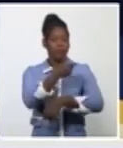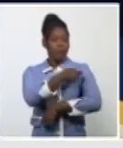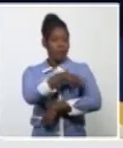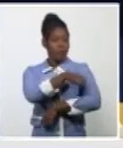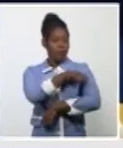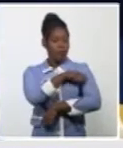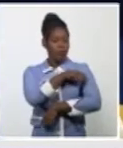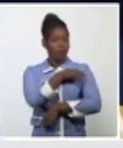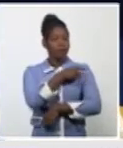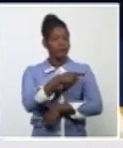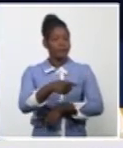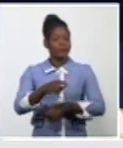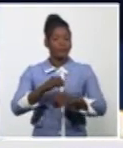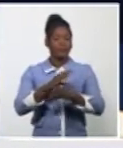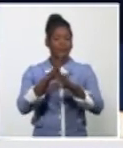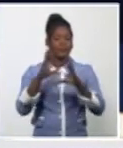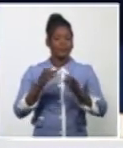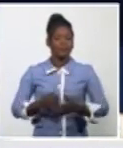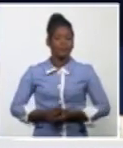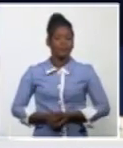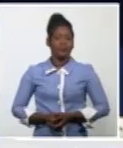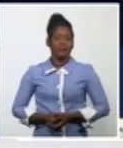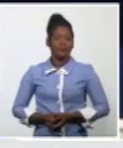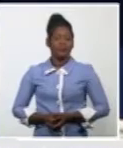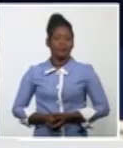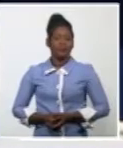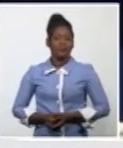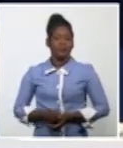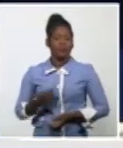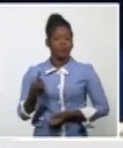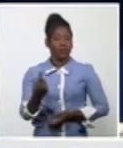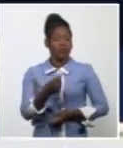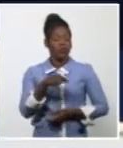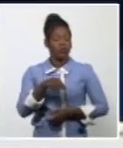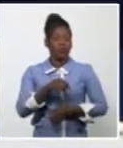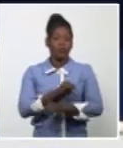the audience that tunes in every morning.